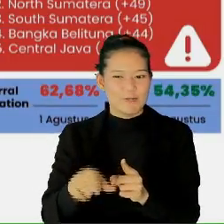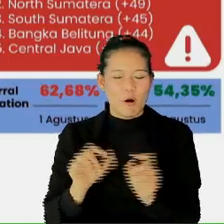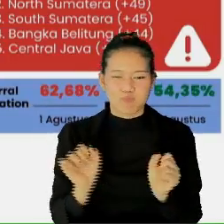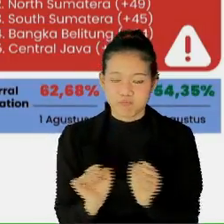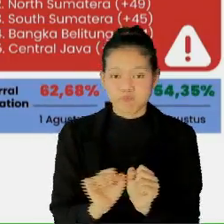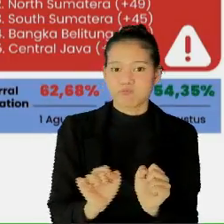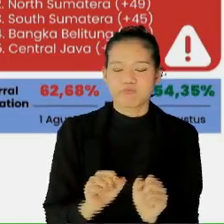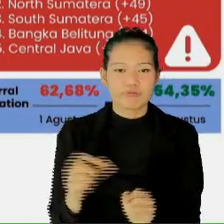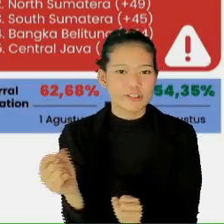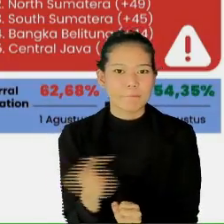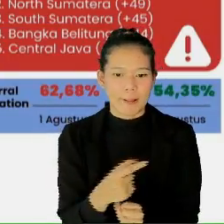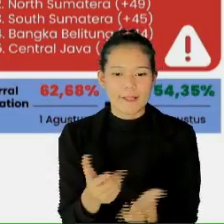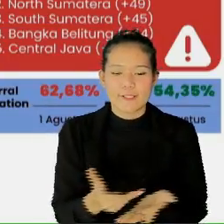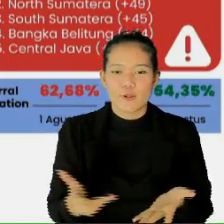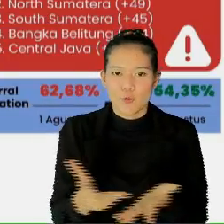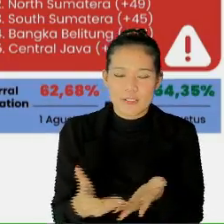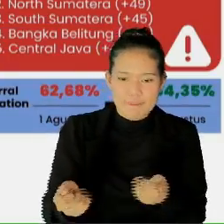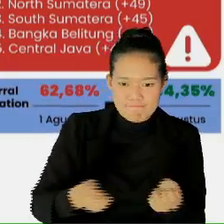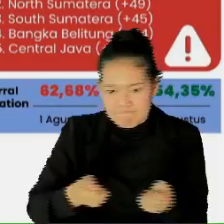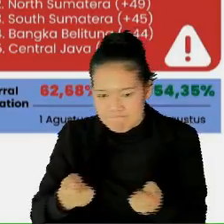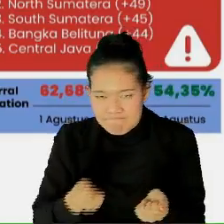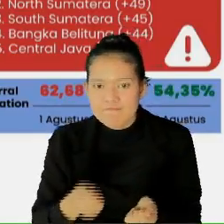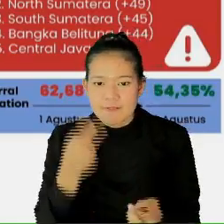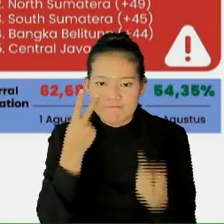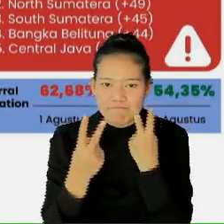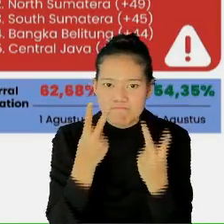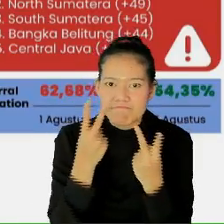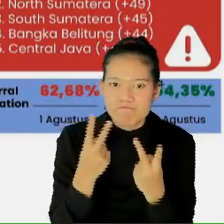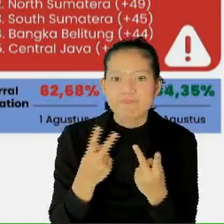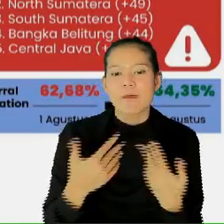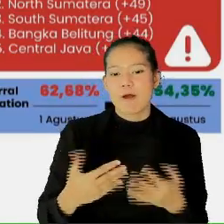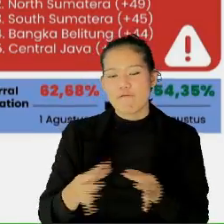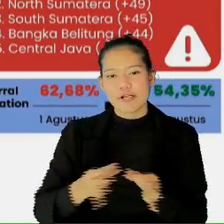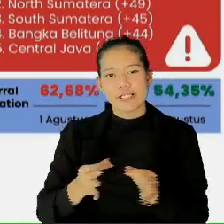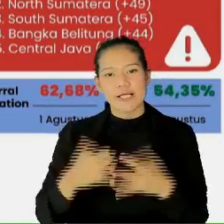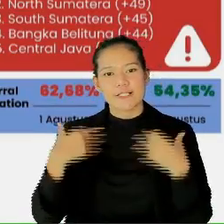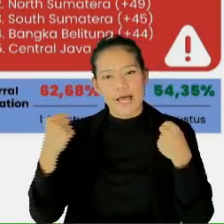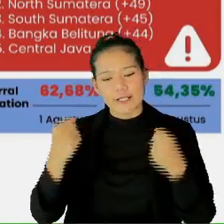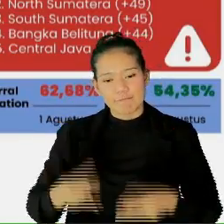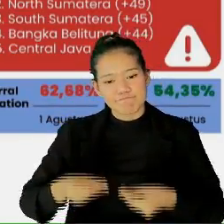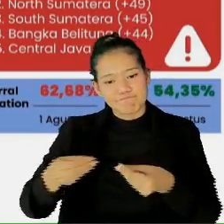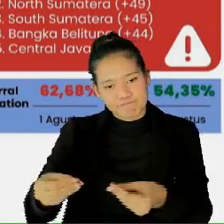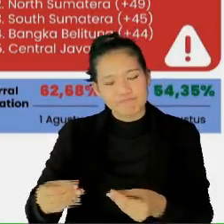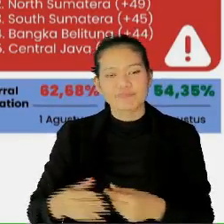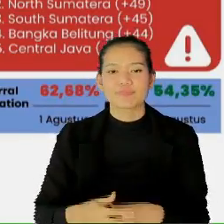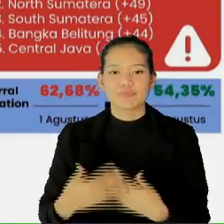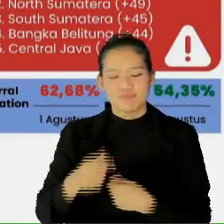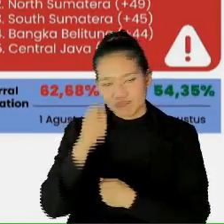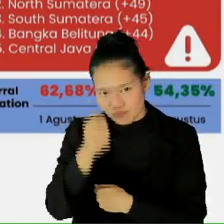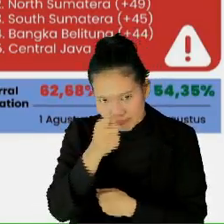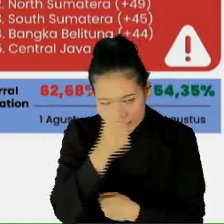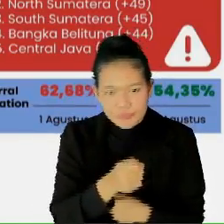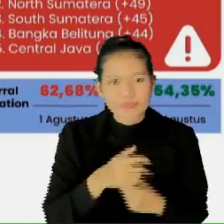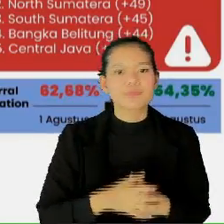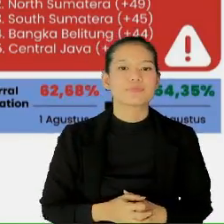quick to act upon the situations and monitor the needs of health service facilities in their respective